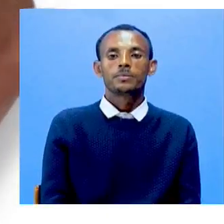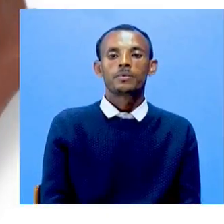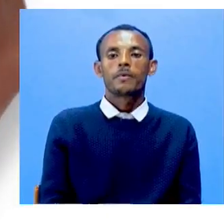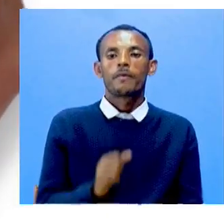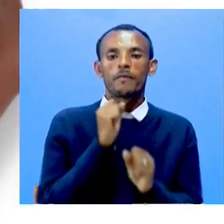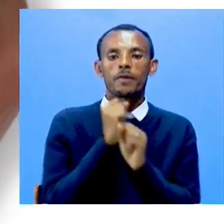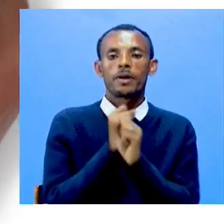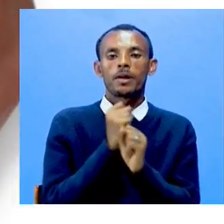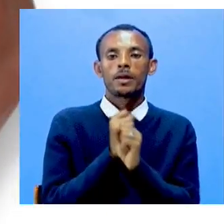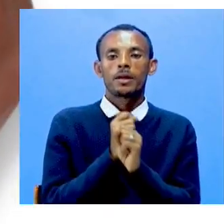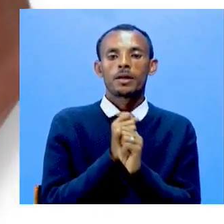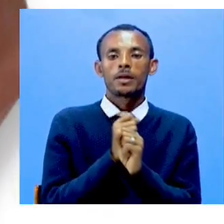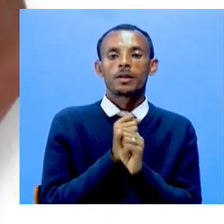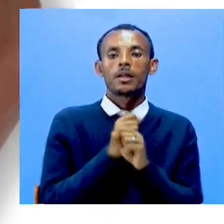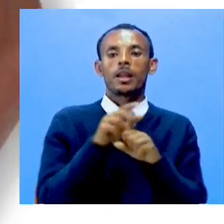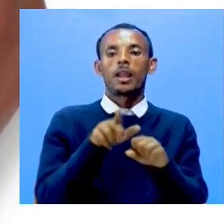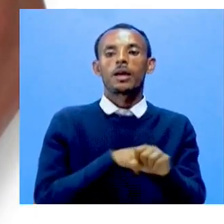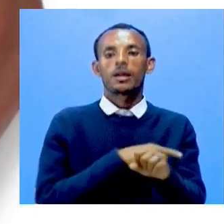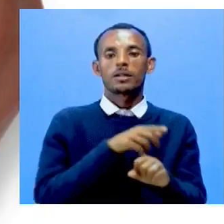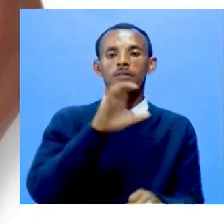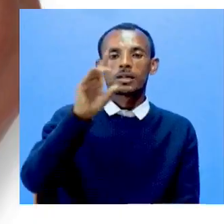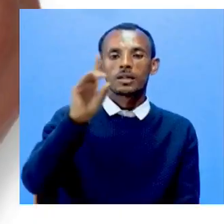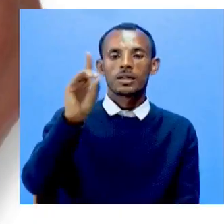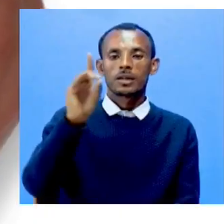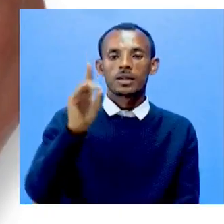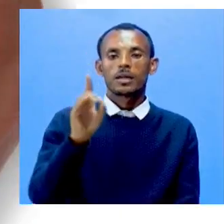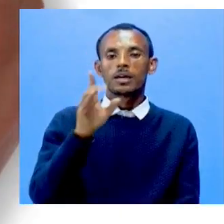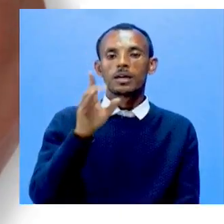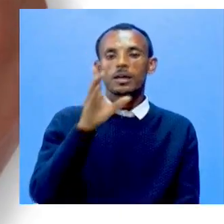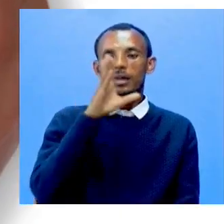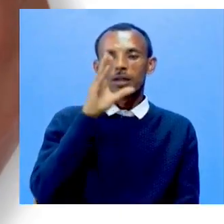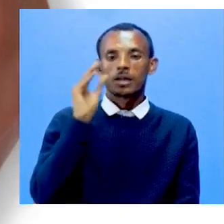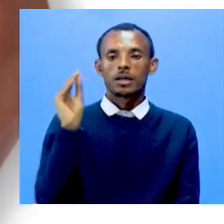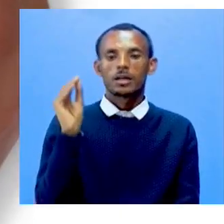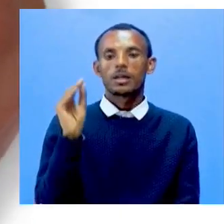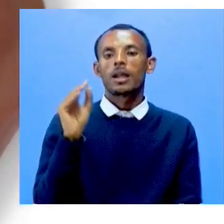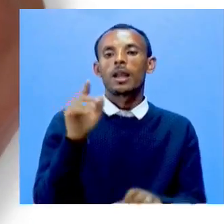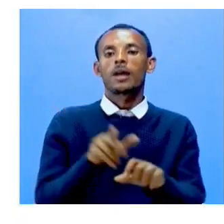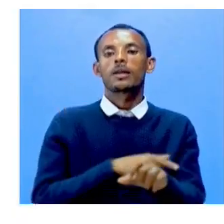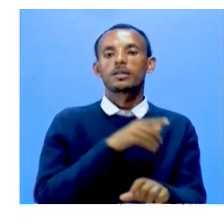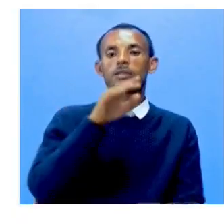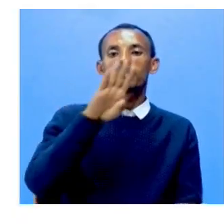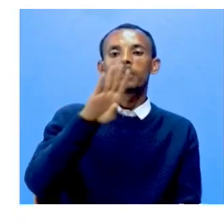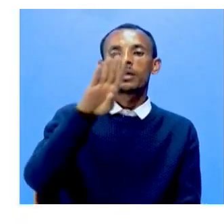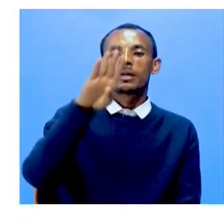Then find length CD and length BD.